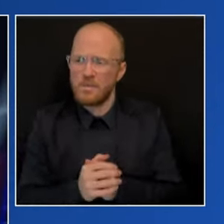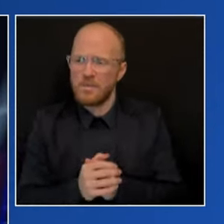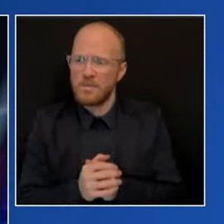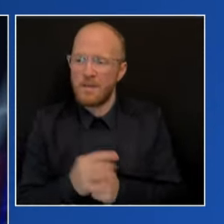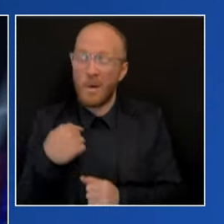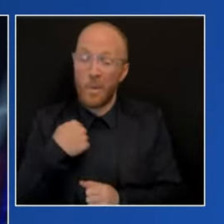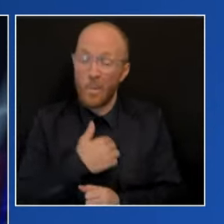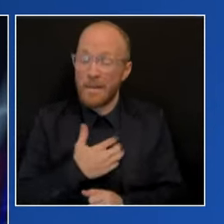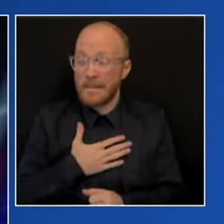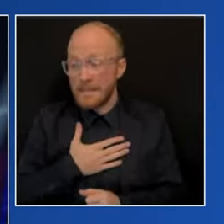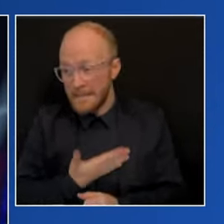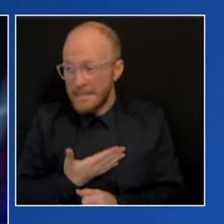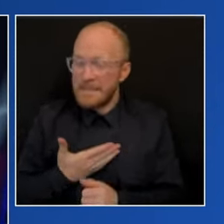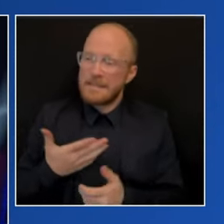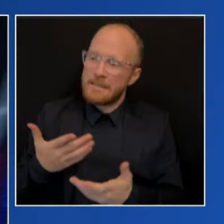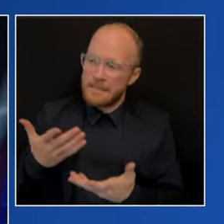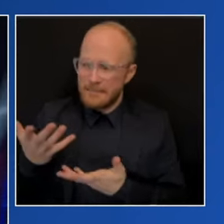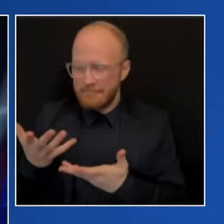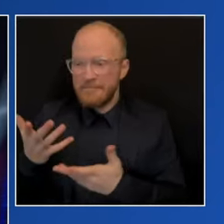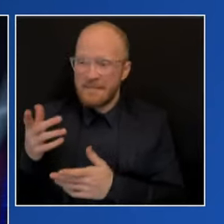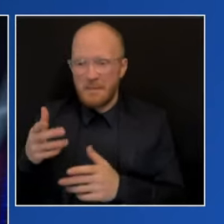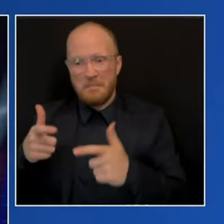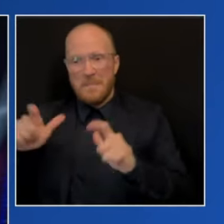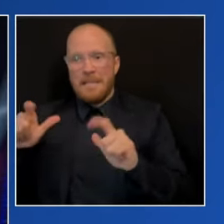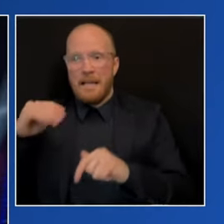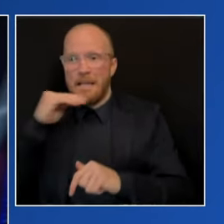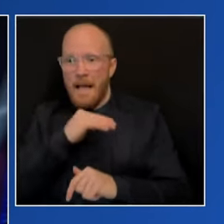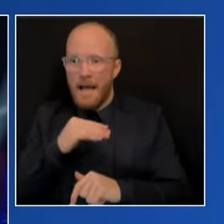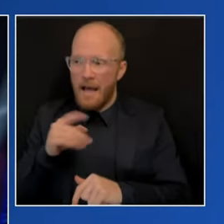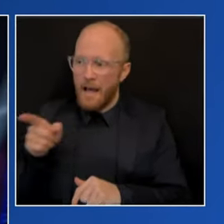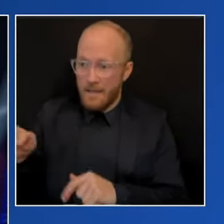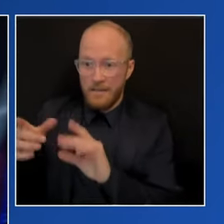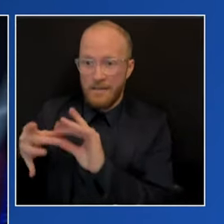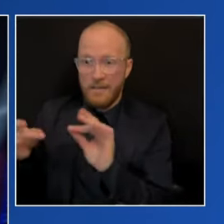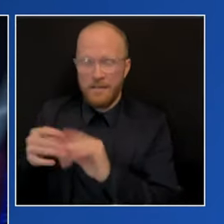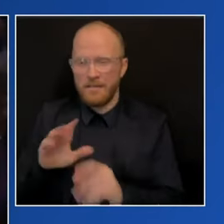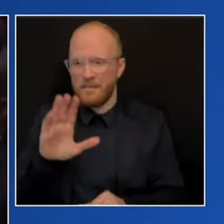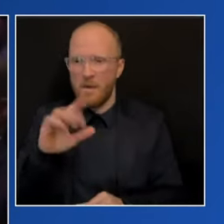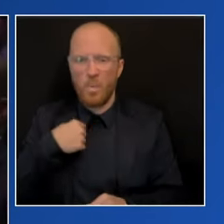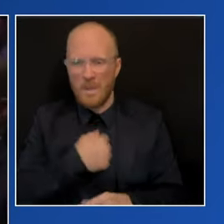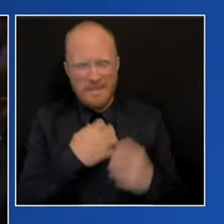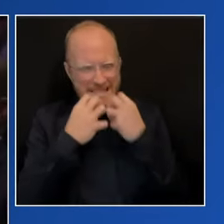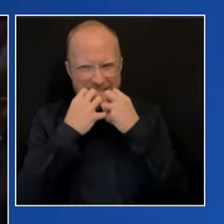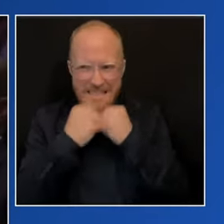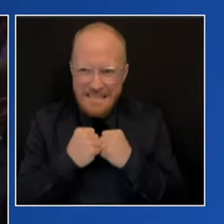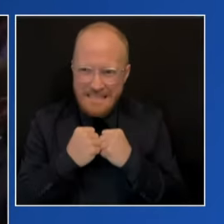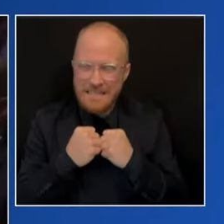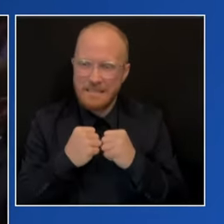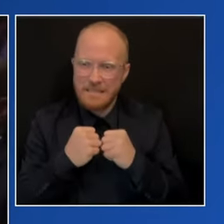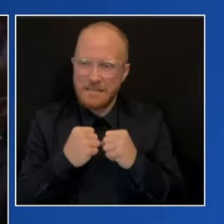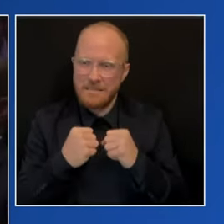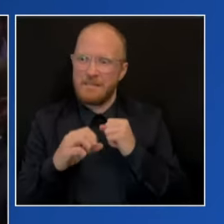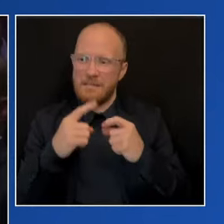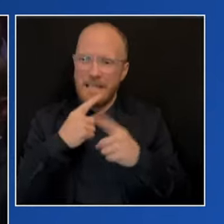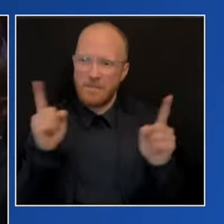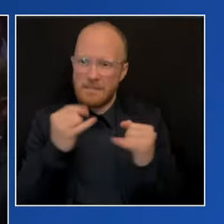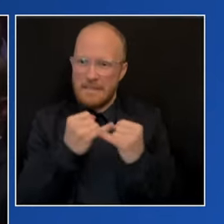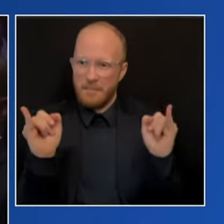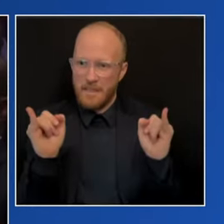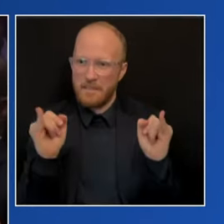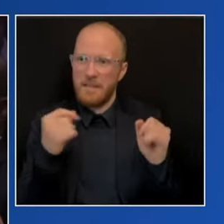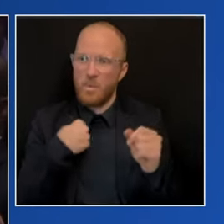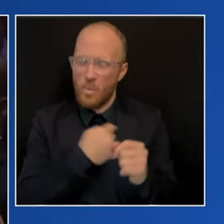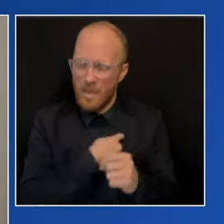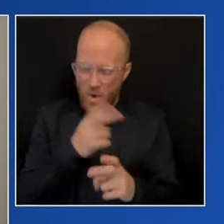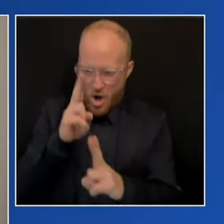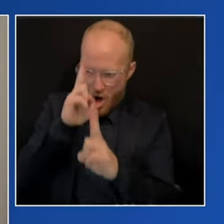lie. We'll embrace the Constitution and the Declaration, not abandon it. We'll honor the sacred cause of democracy,